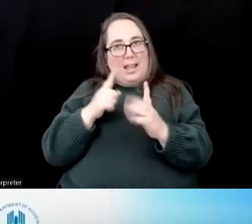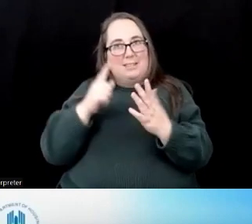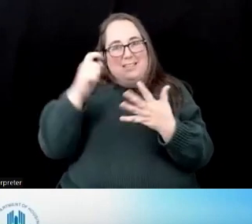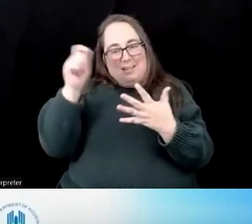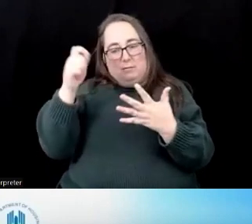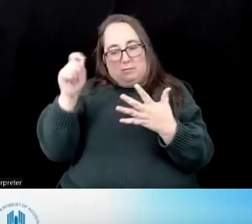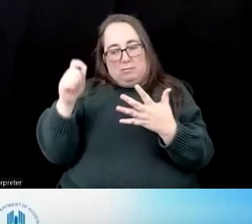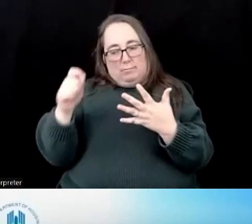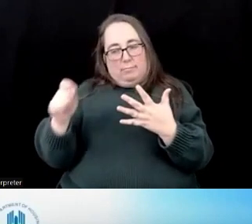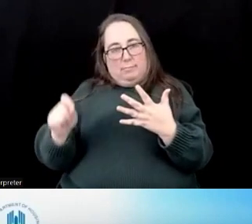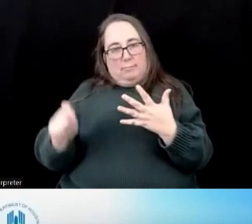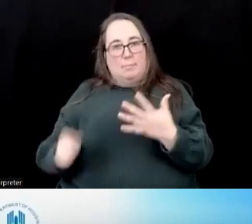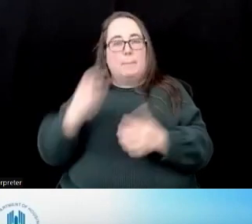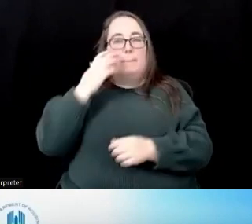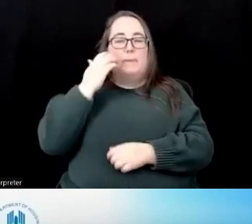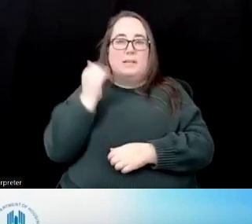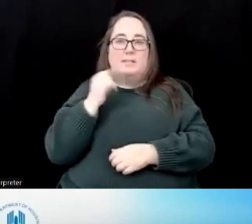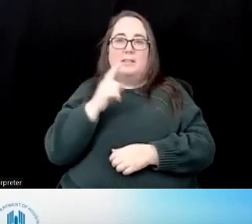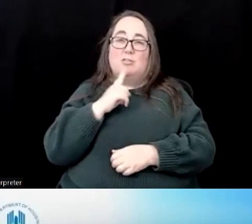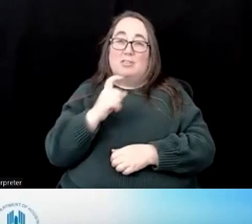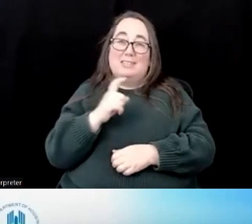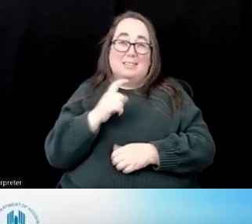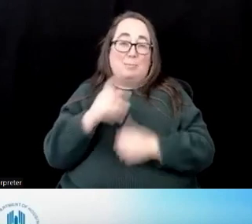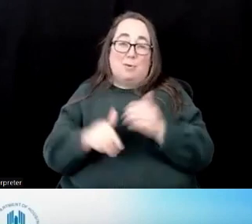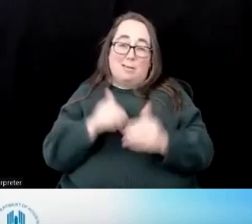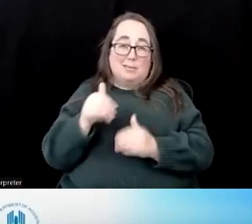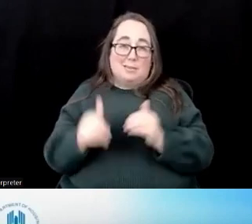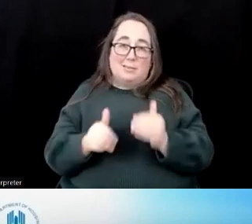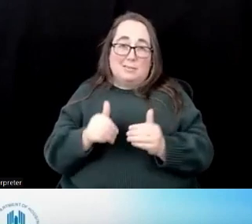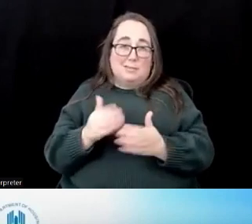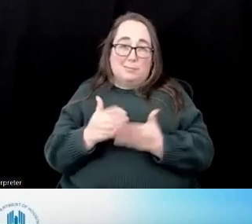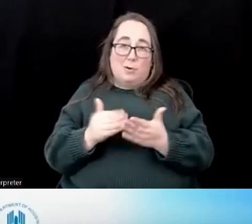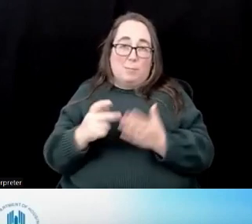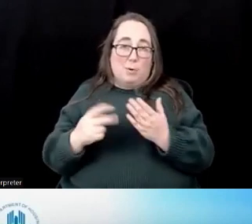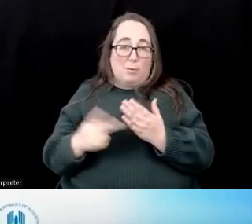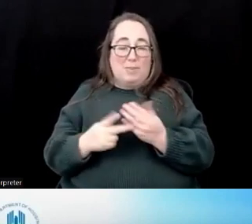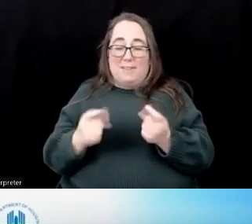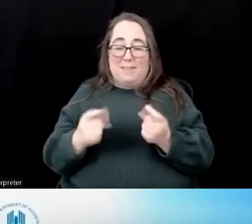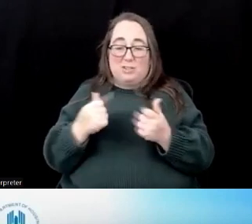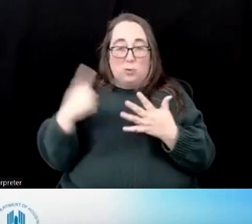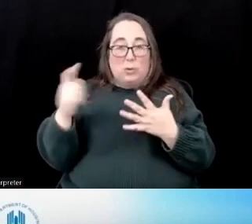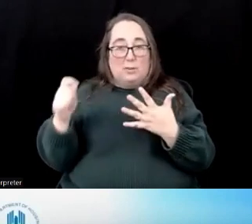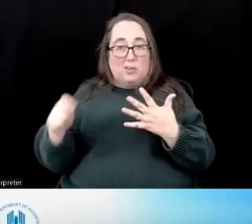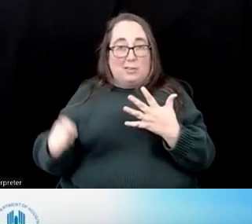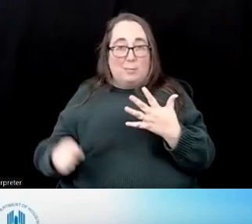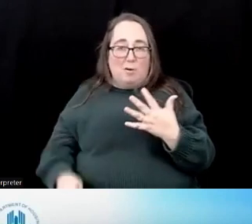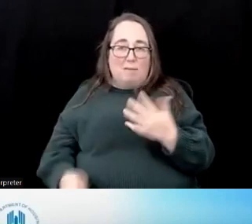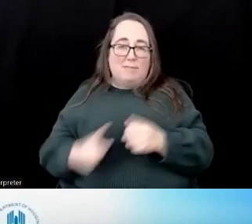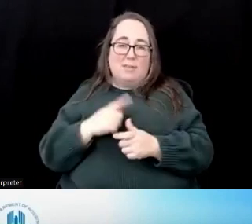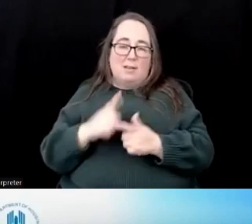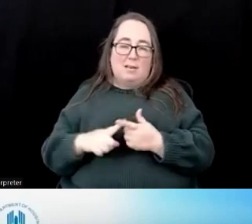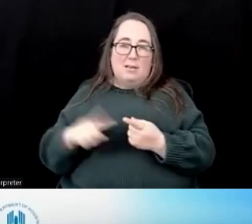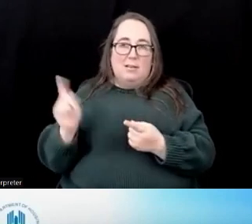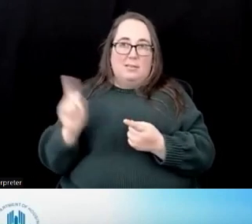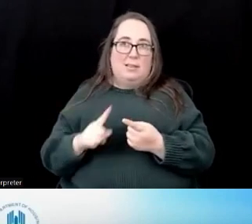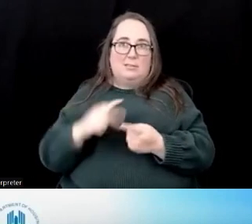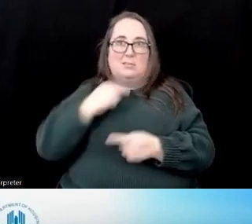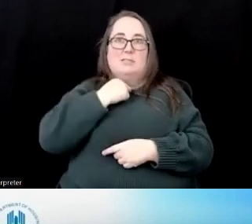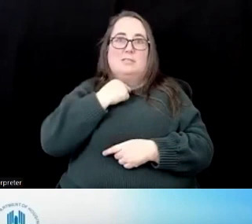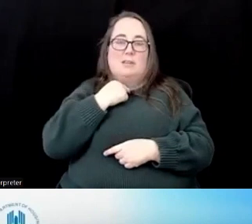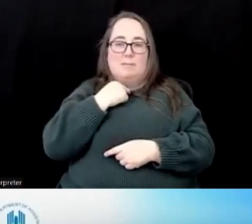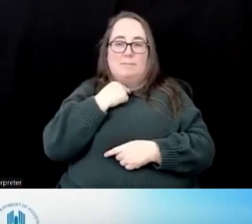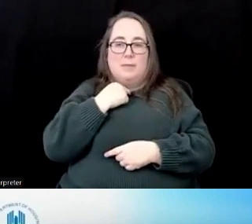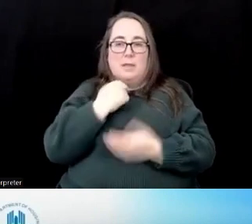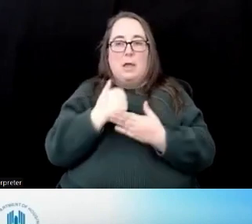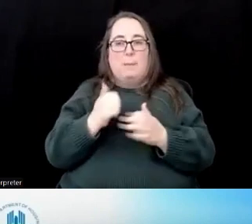completed, because there is a bureaucracy to the program, and the faster you can move those things along, the less bottlenecks there are. And helping